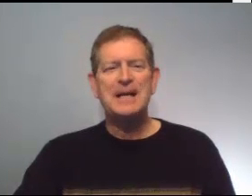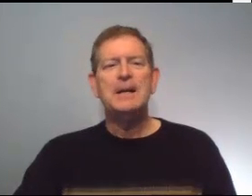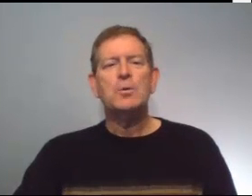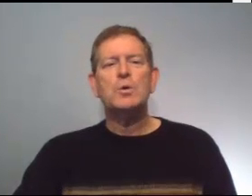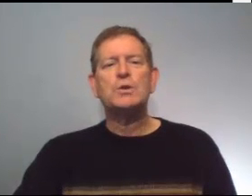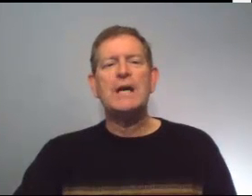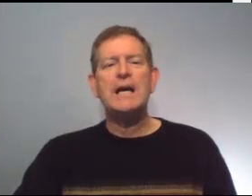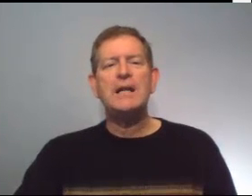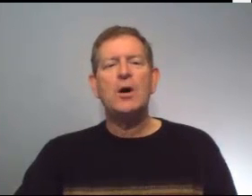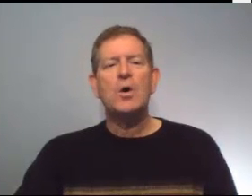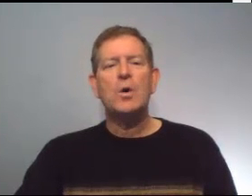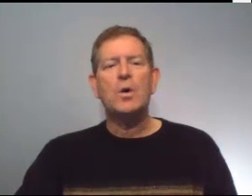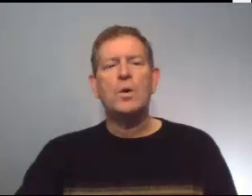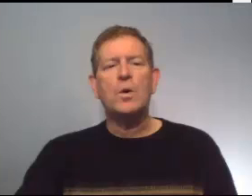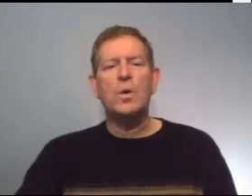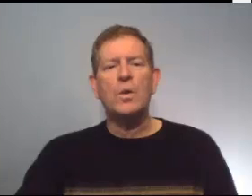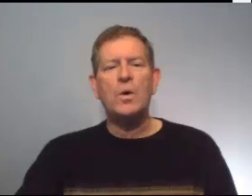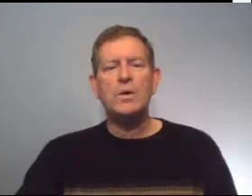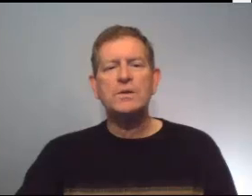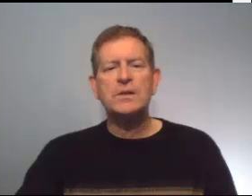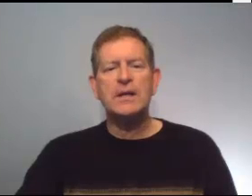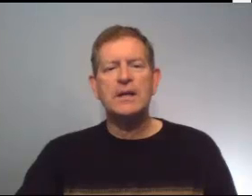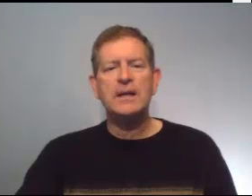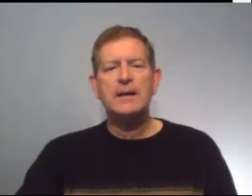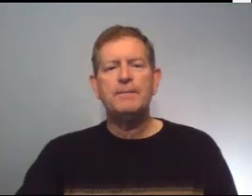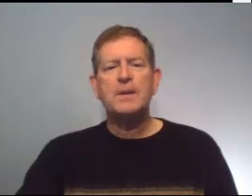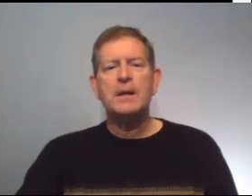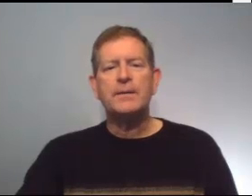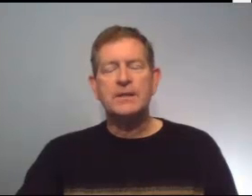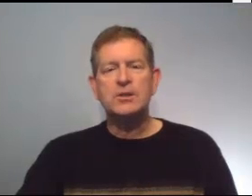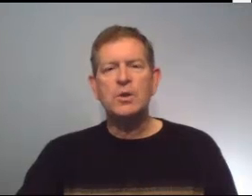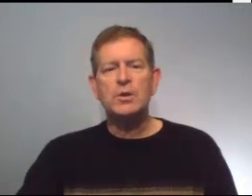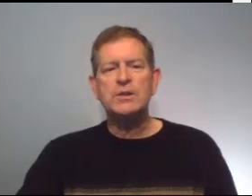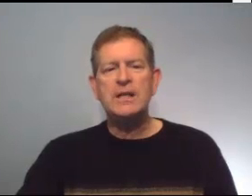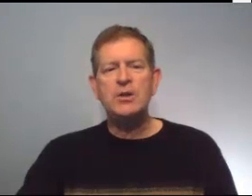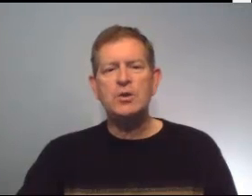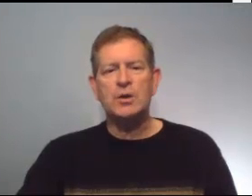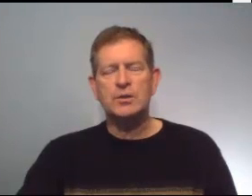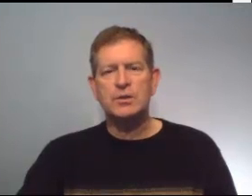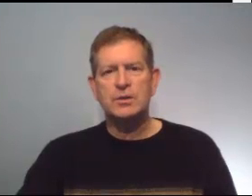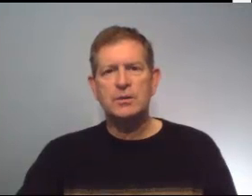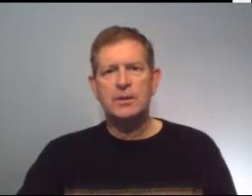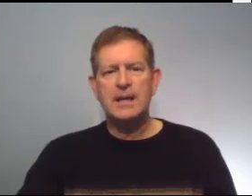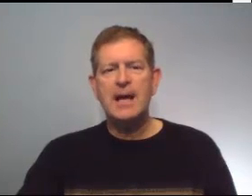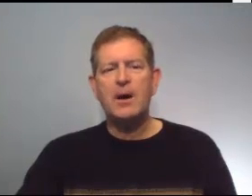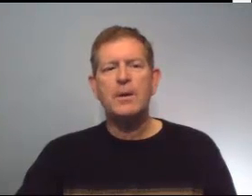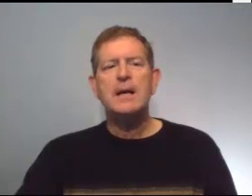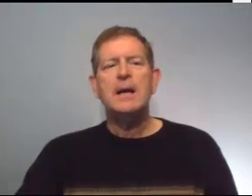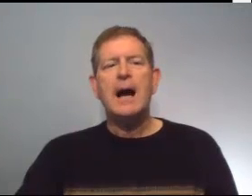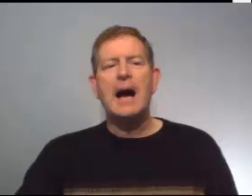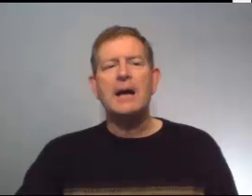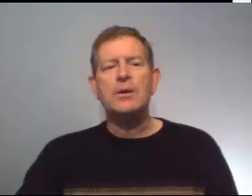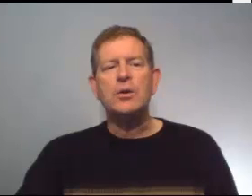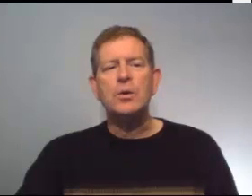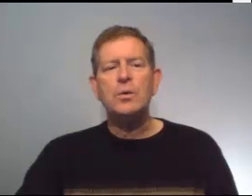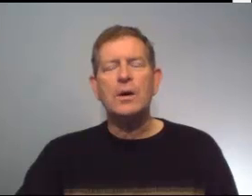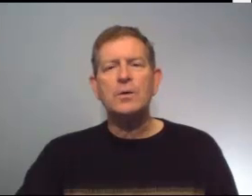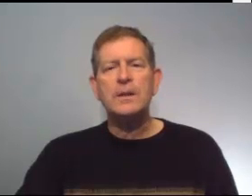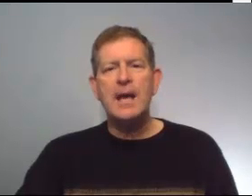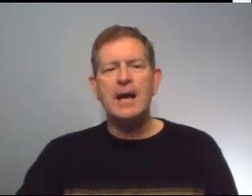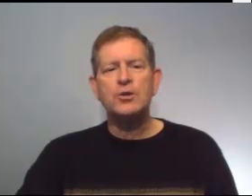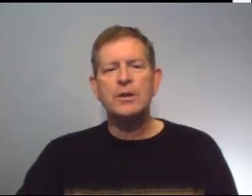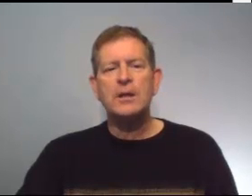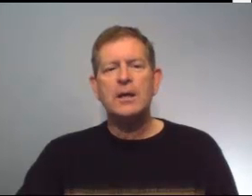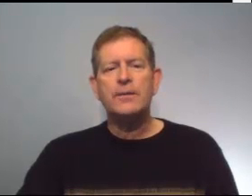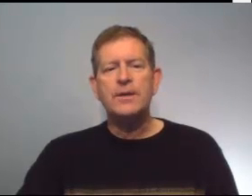enough. Usted conoce. This is los niños. Okay, now you are